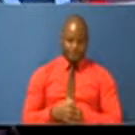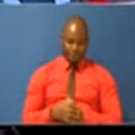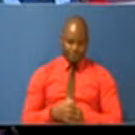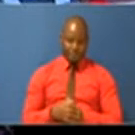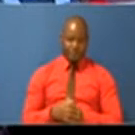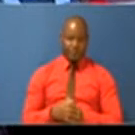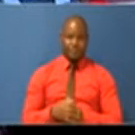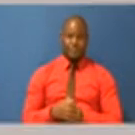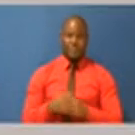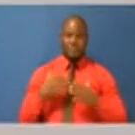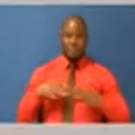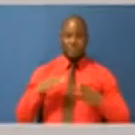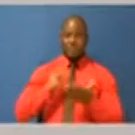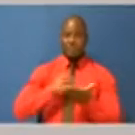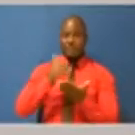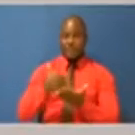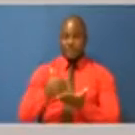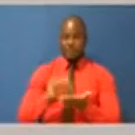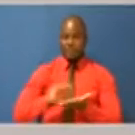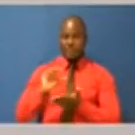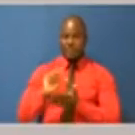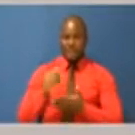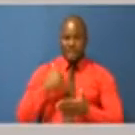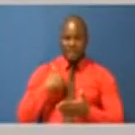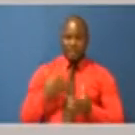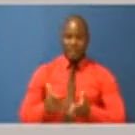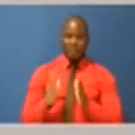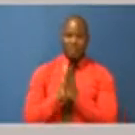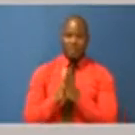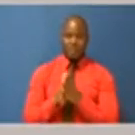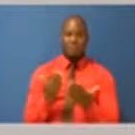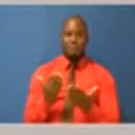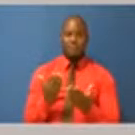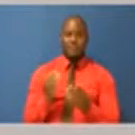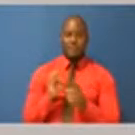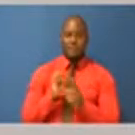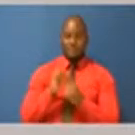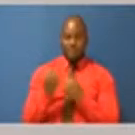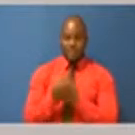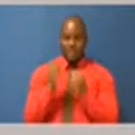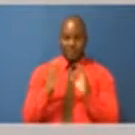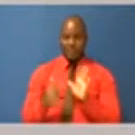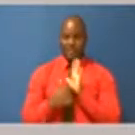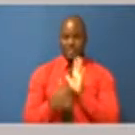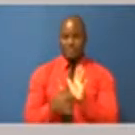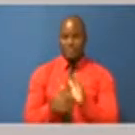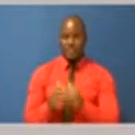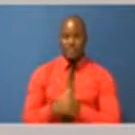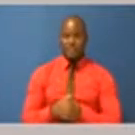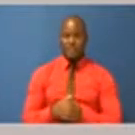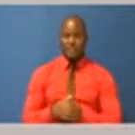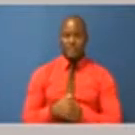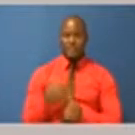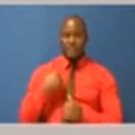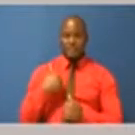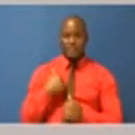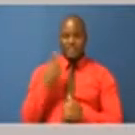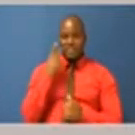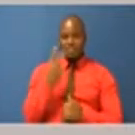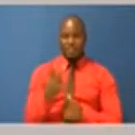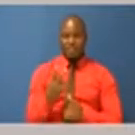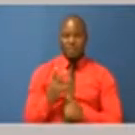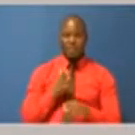providing people with funding to allow them to break out of their environment if for example i've never received